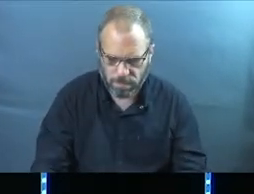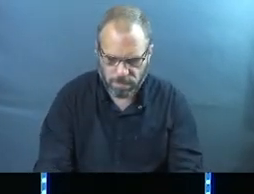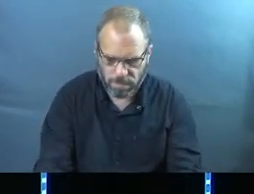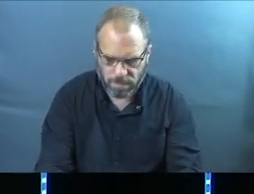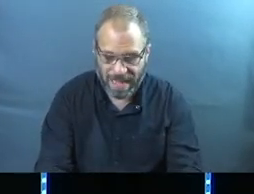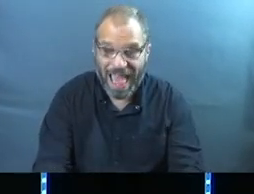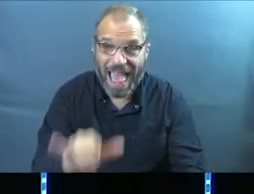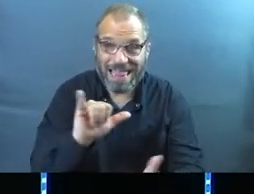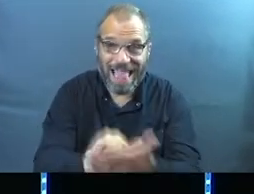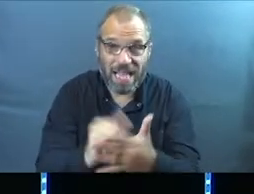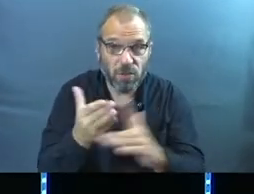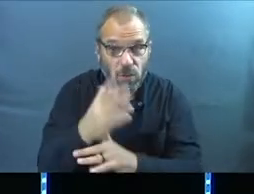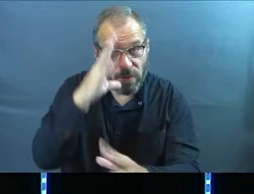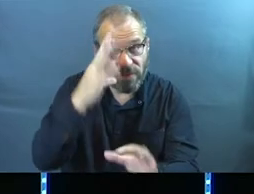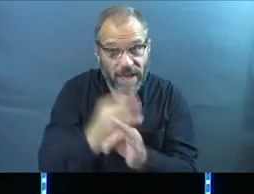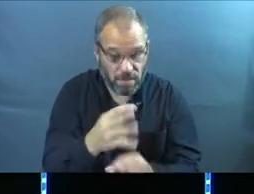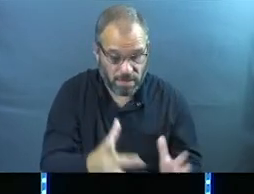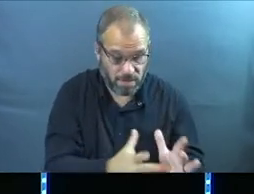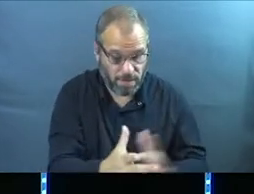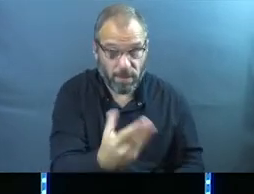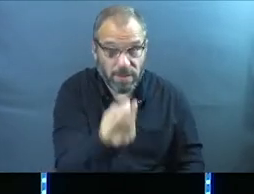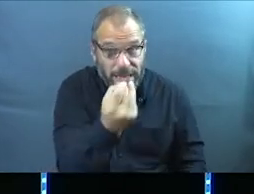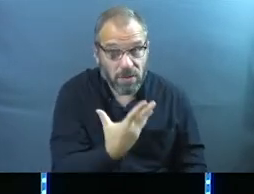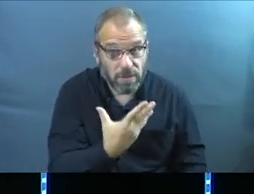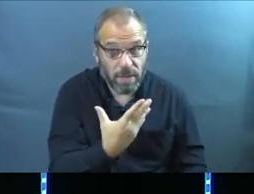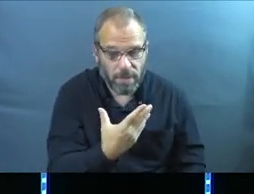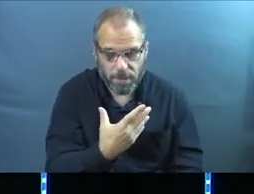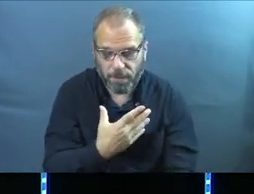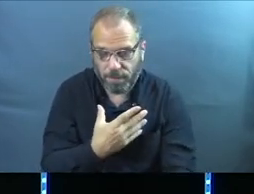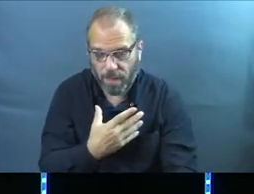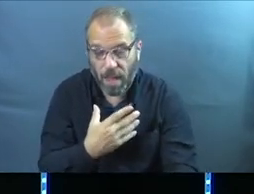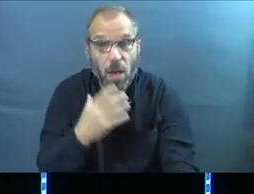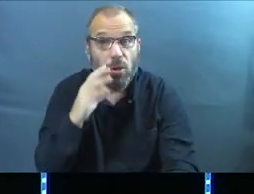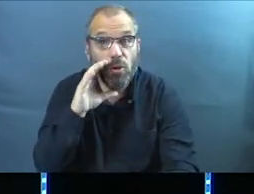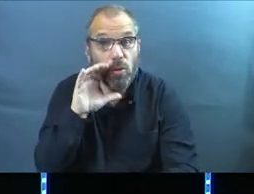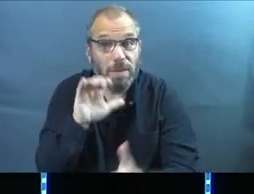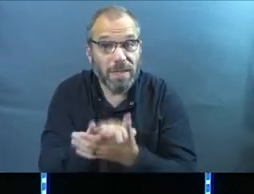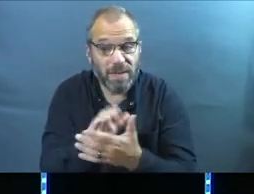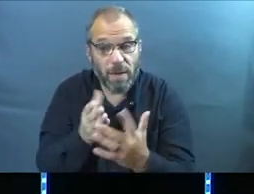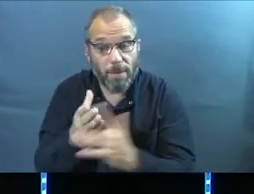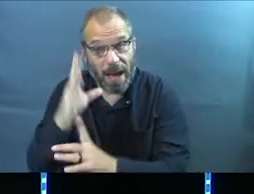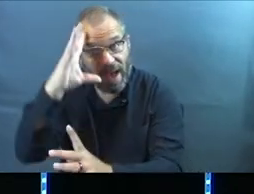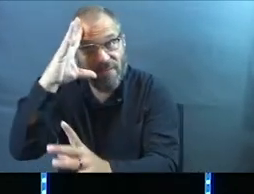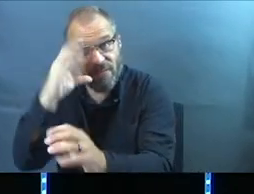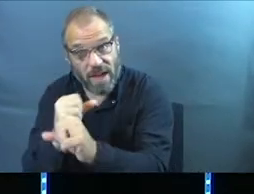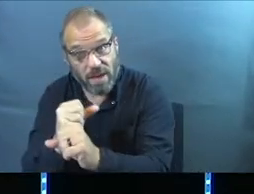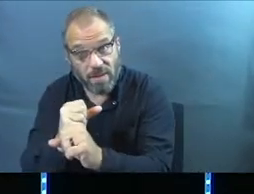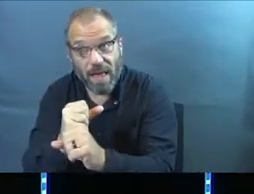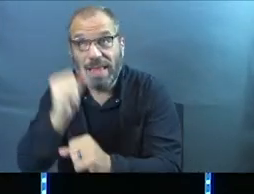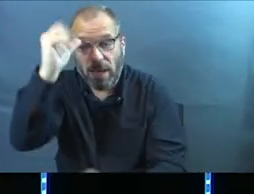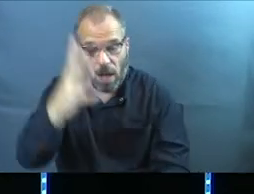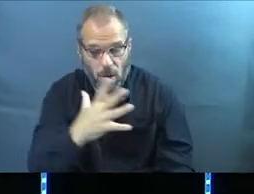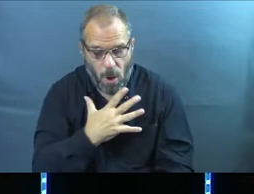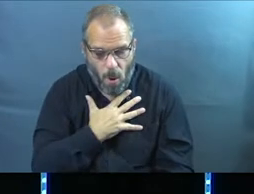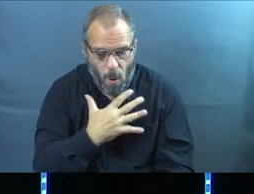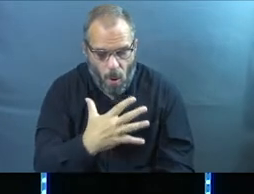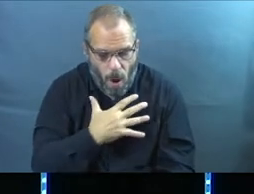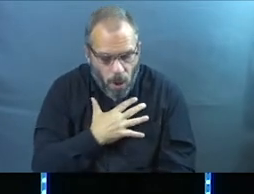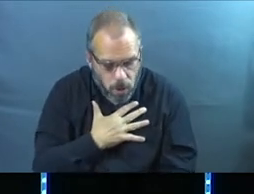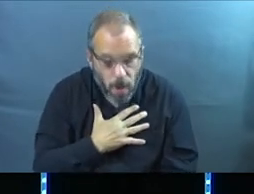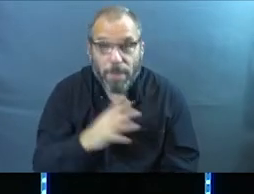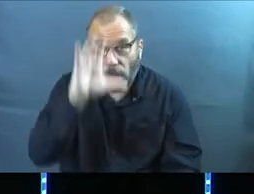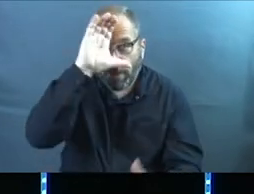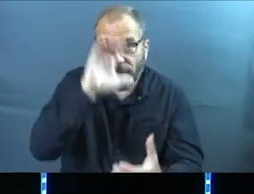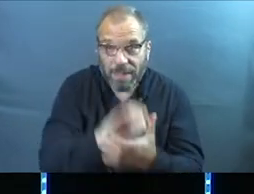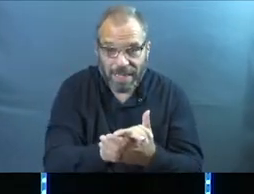faith. And the scripture tells us that. And not only do we believe by faith that it was breathed out by God, but we